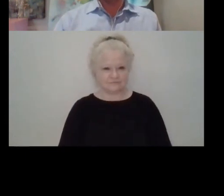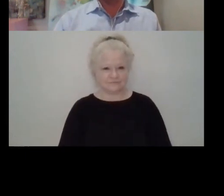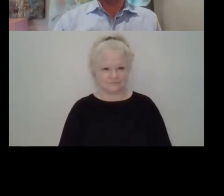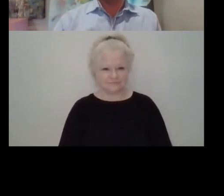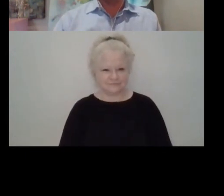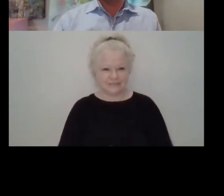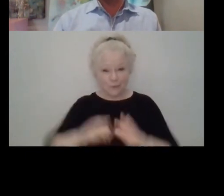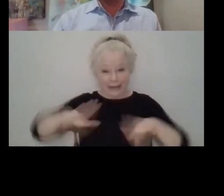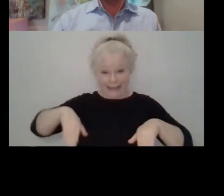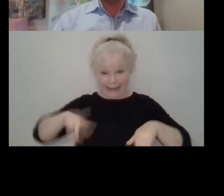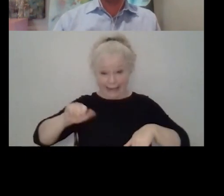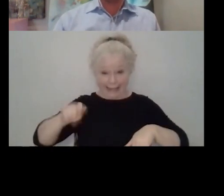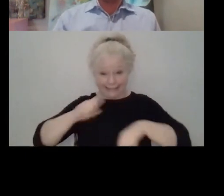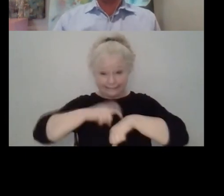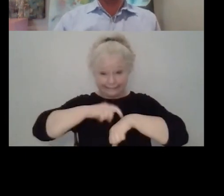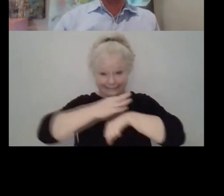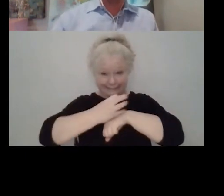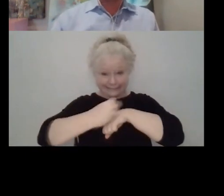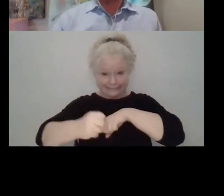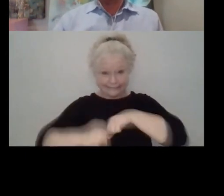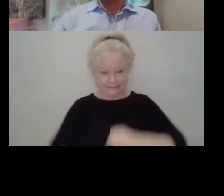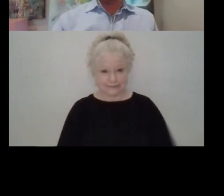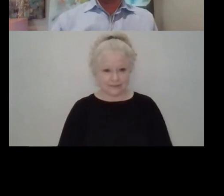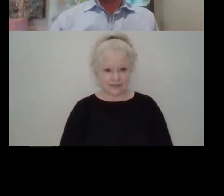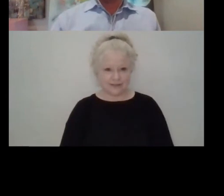We're already late. I don't know how. It's like crazy.